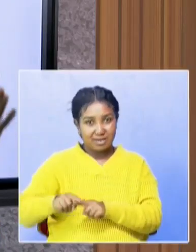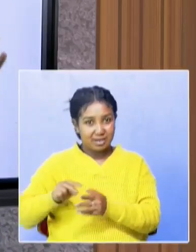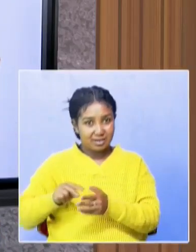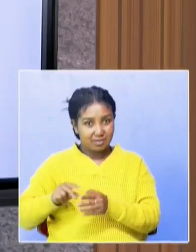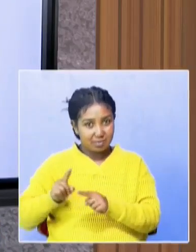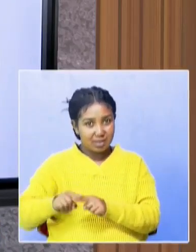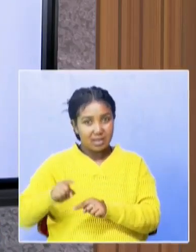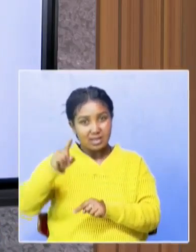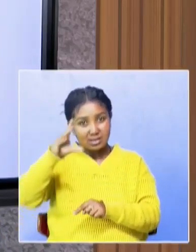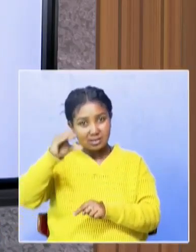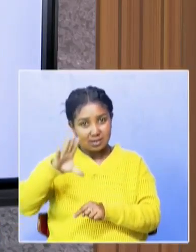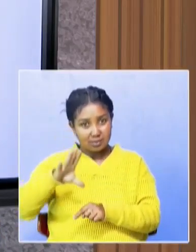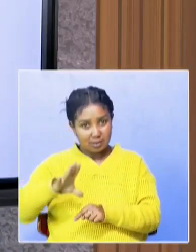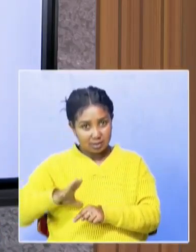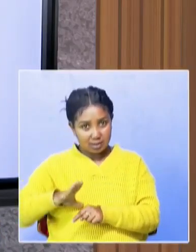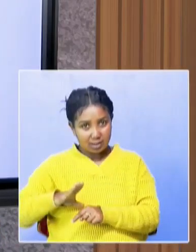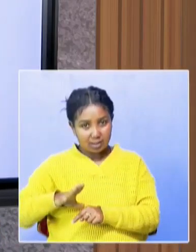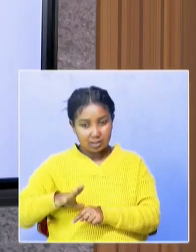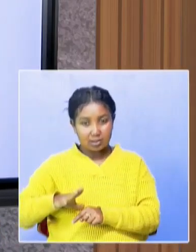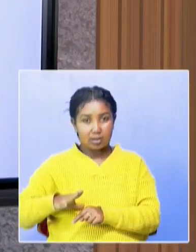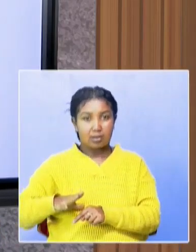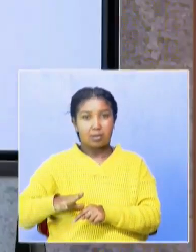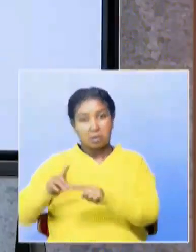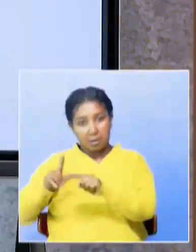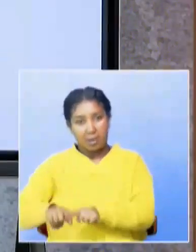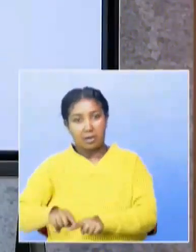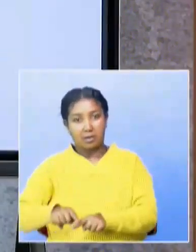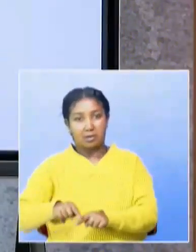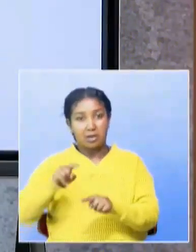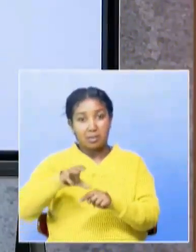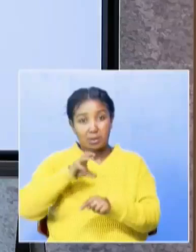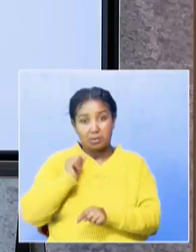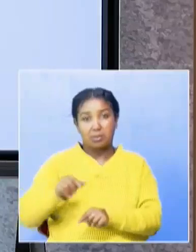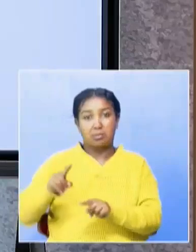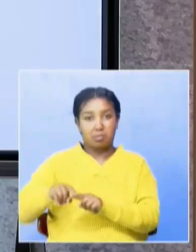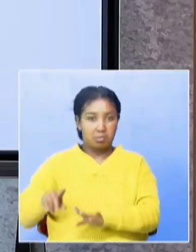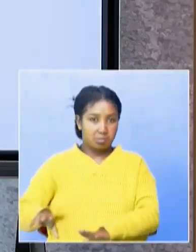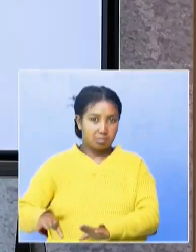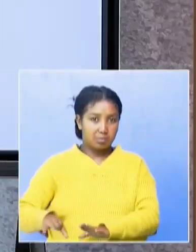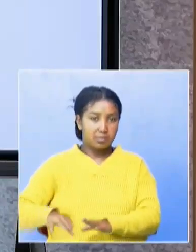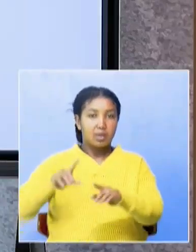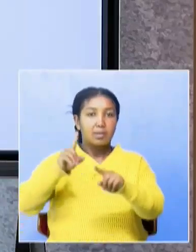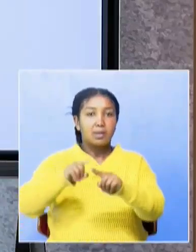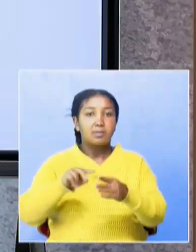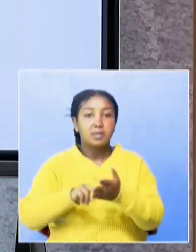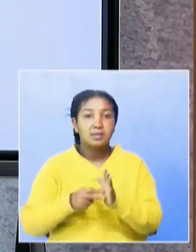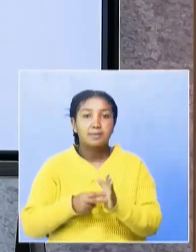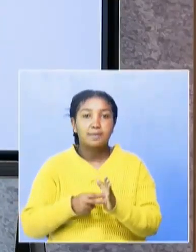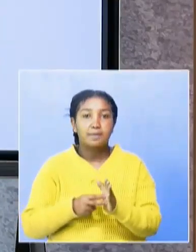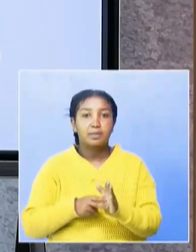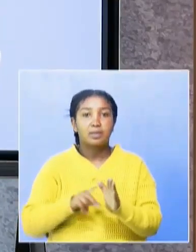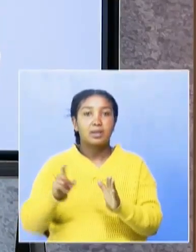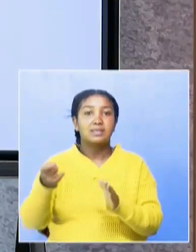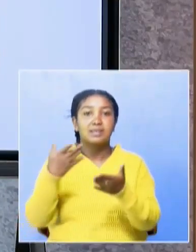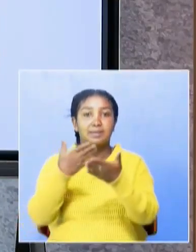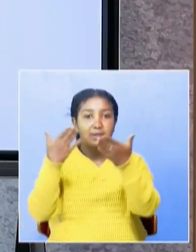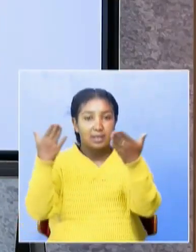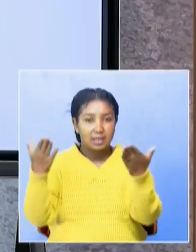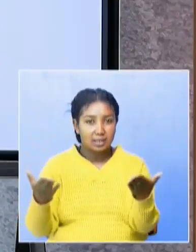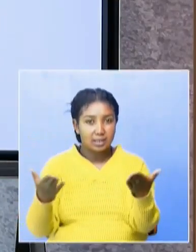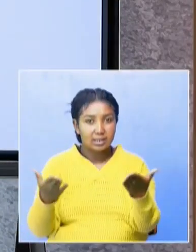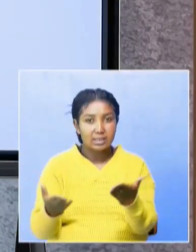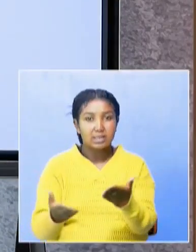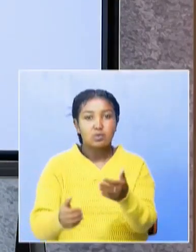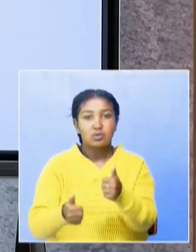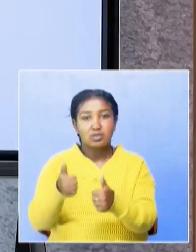means something which can stand by itself. Okay? When we say dependent, we mean that something